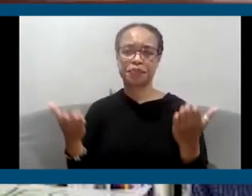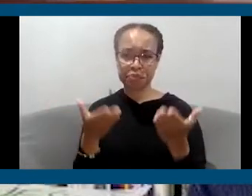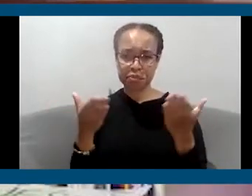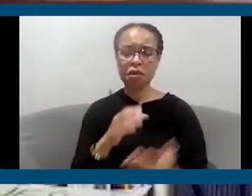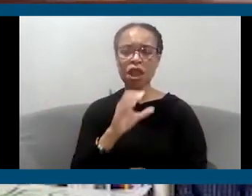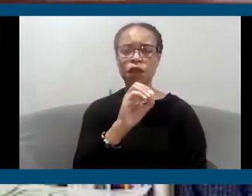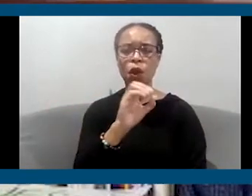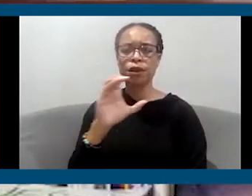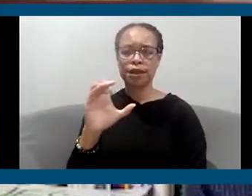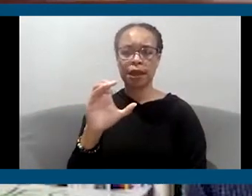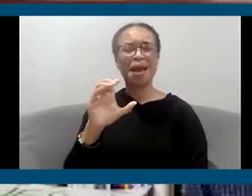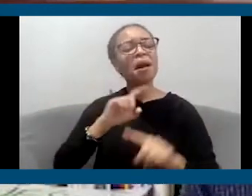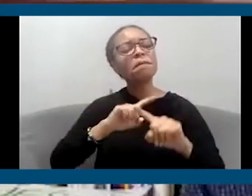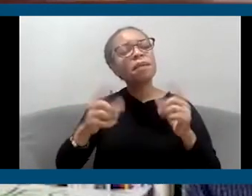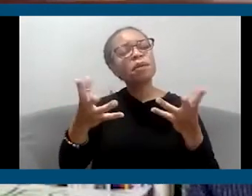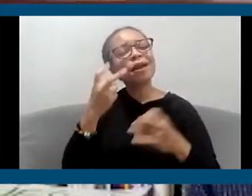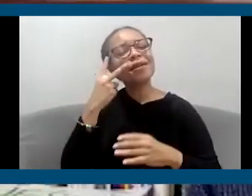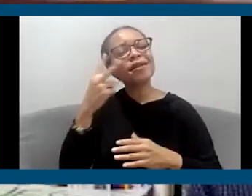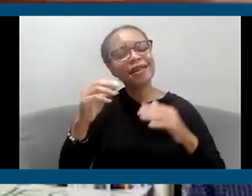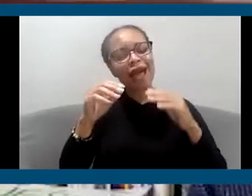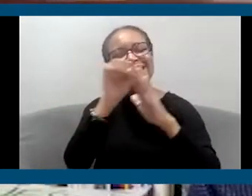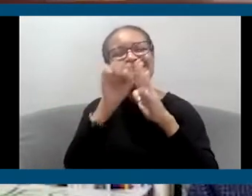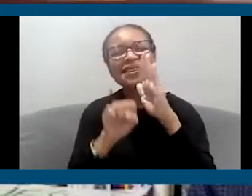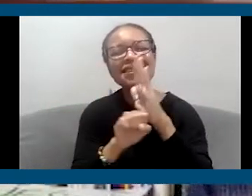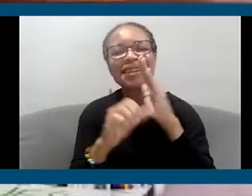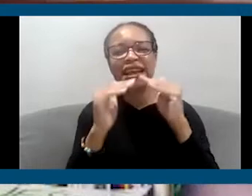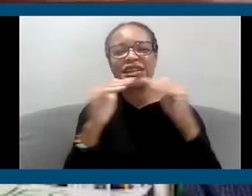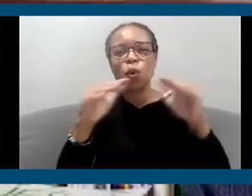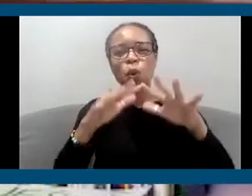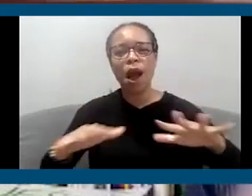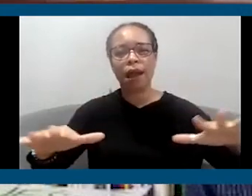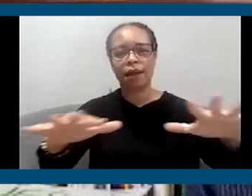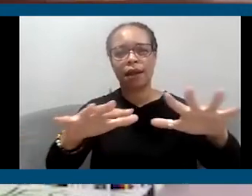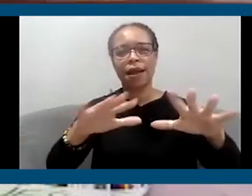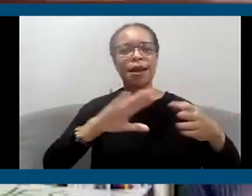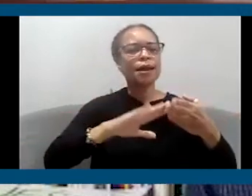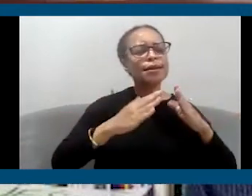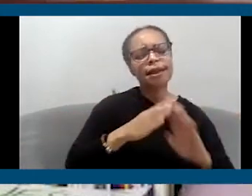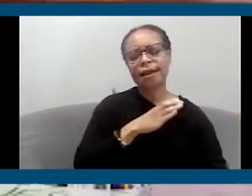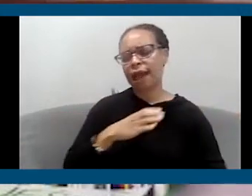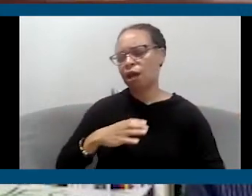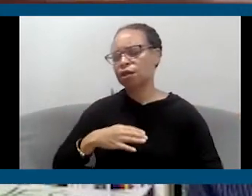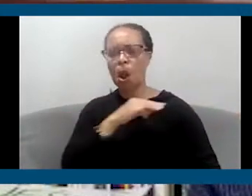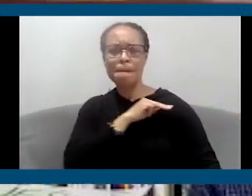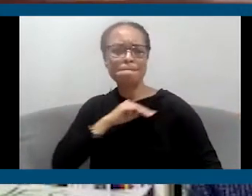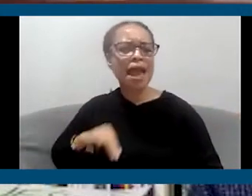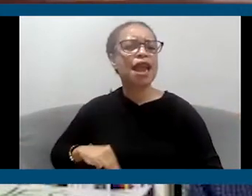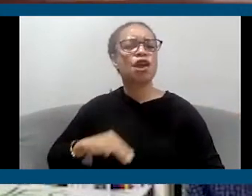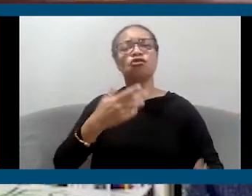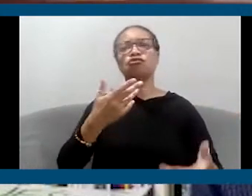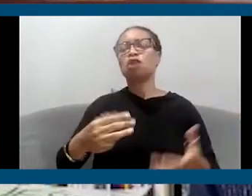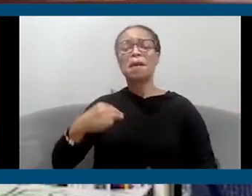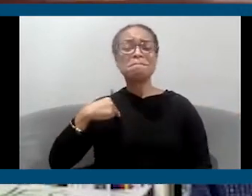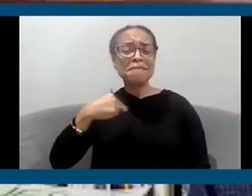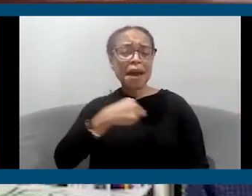that at a statewide level. We want to support Muslims running city council, mayor, assembly, members of Congress. And we